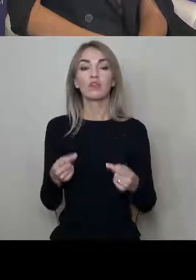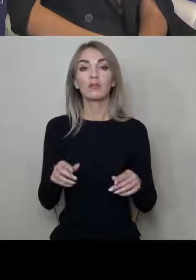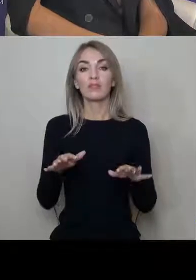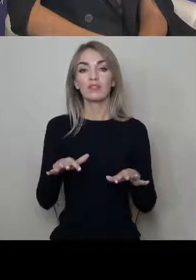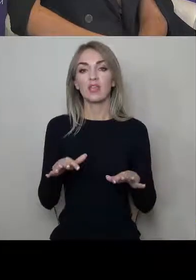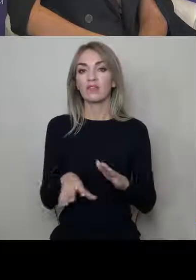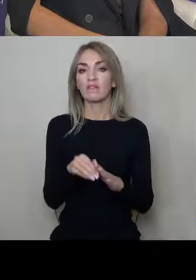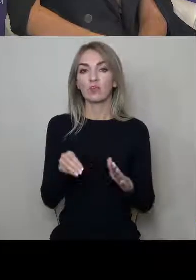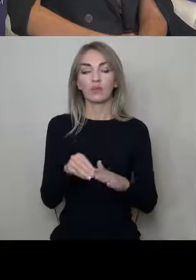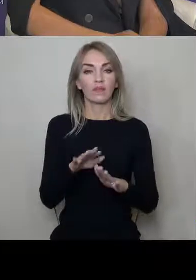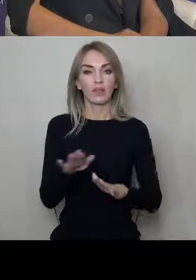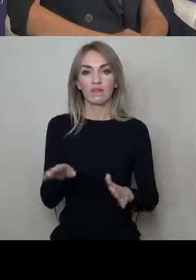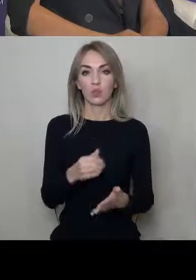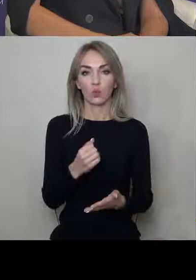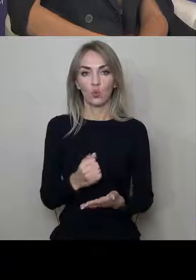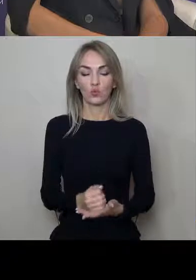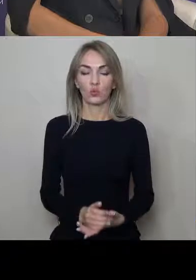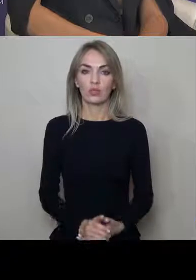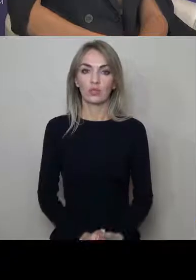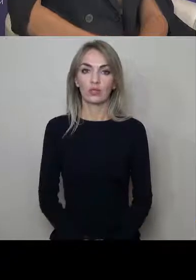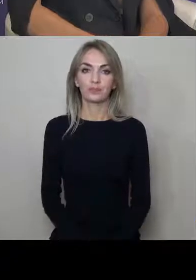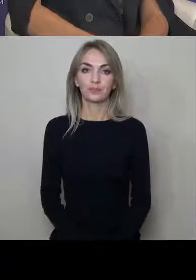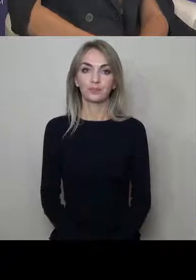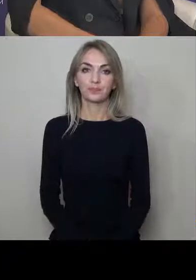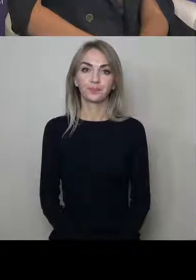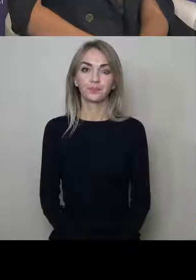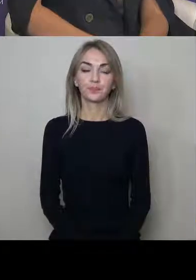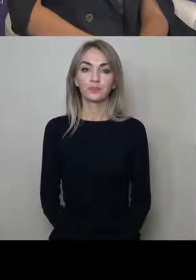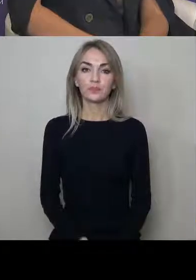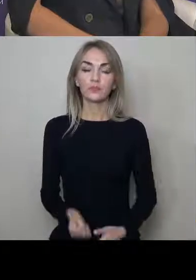district commission